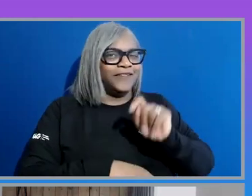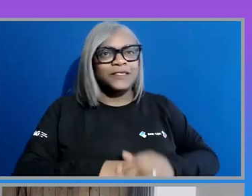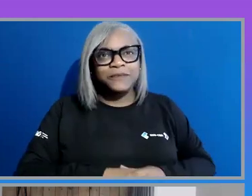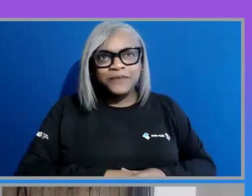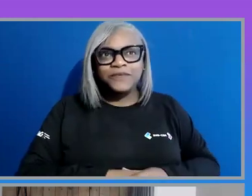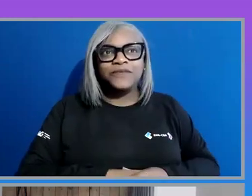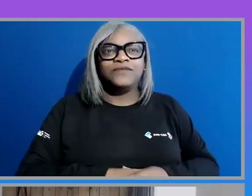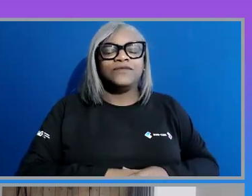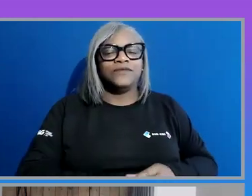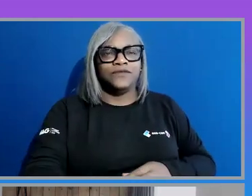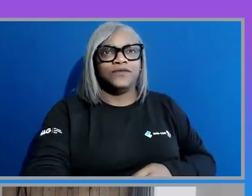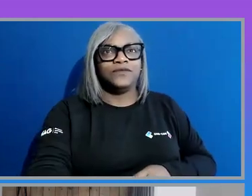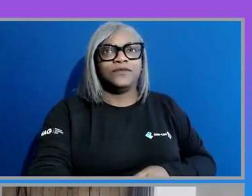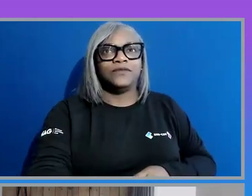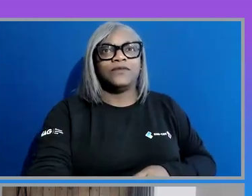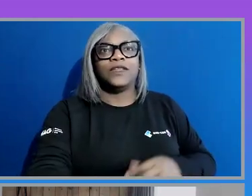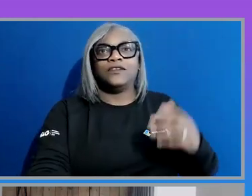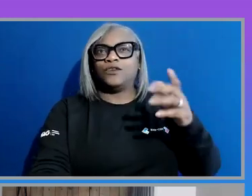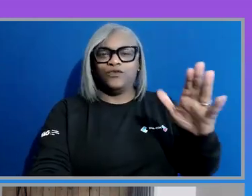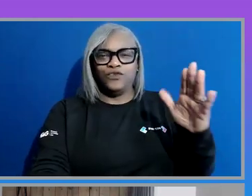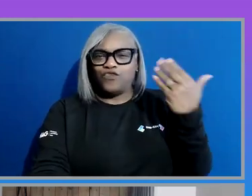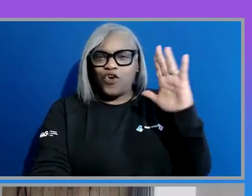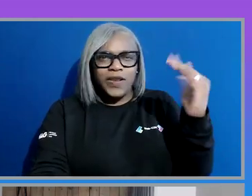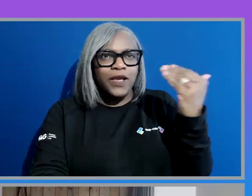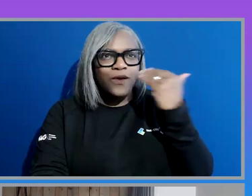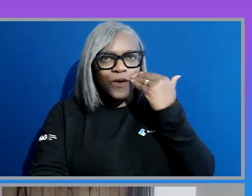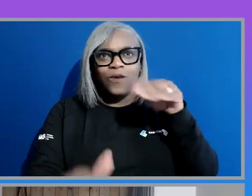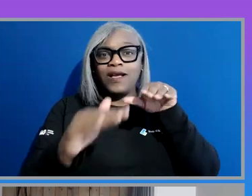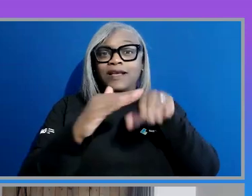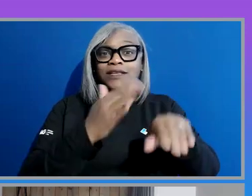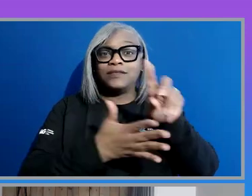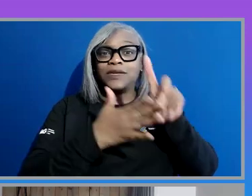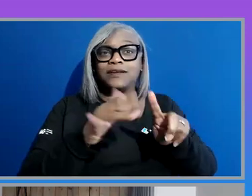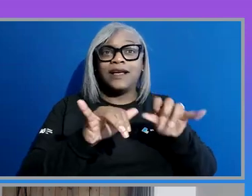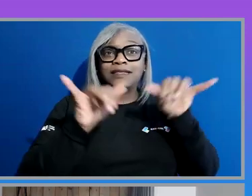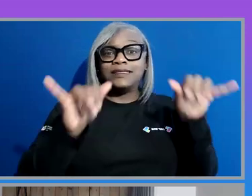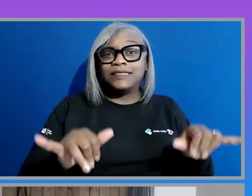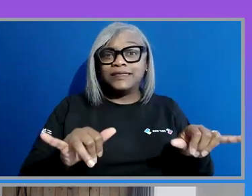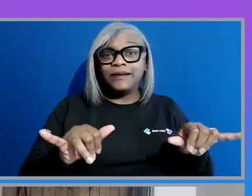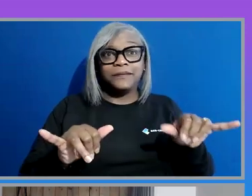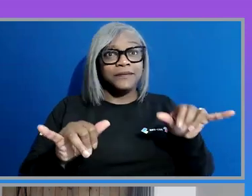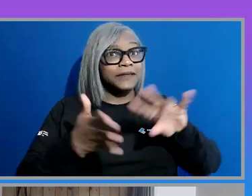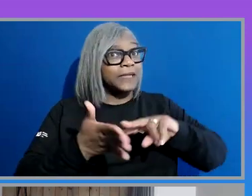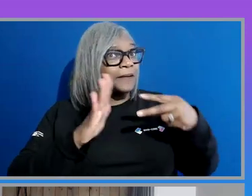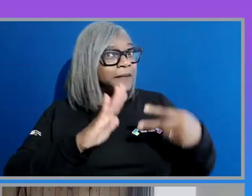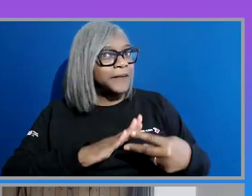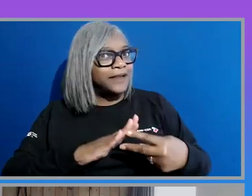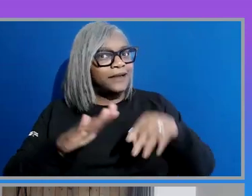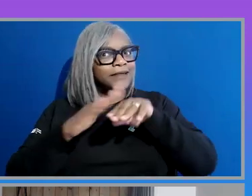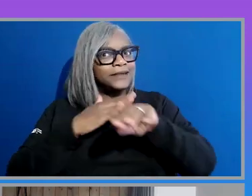But as y'all know, an accessible design system does not make your application accessible.